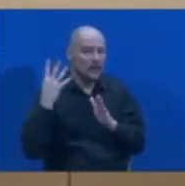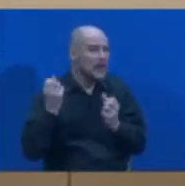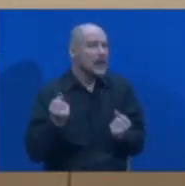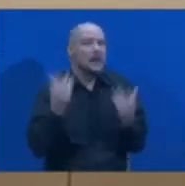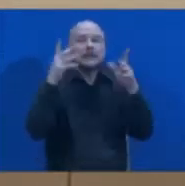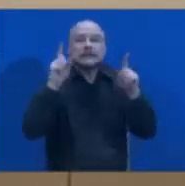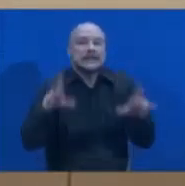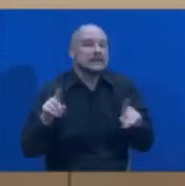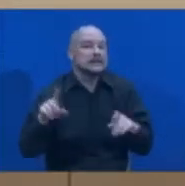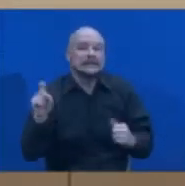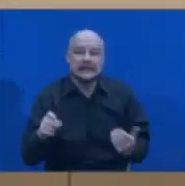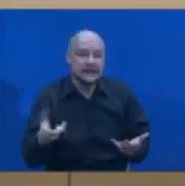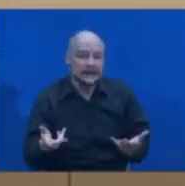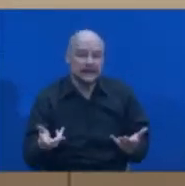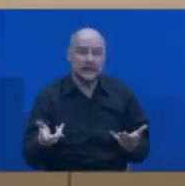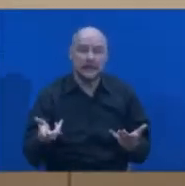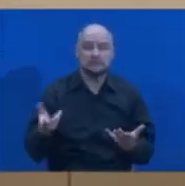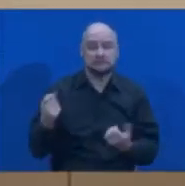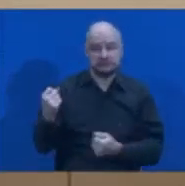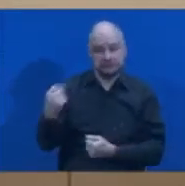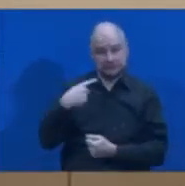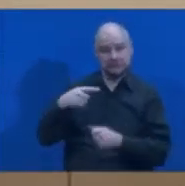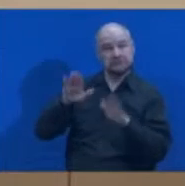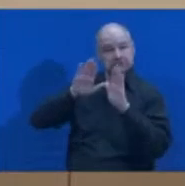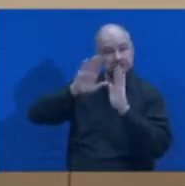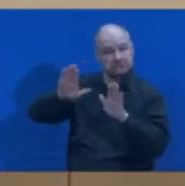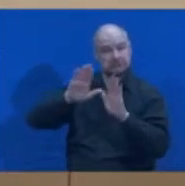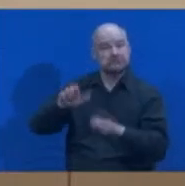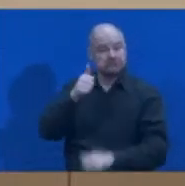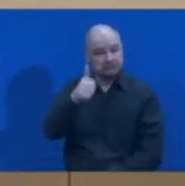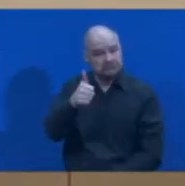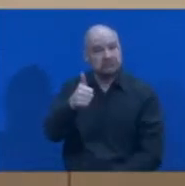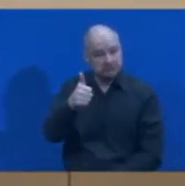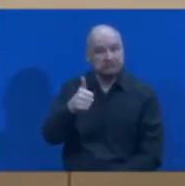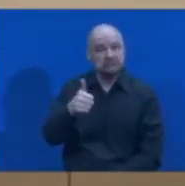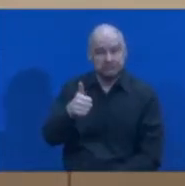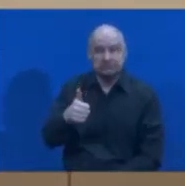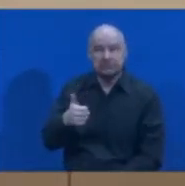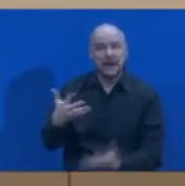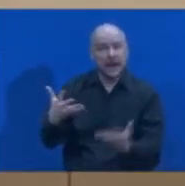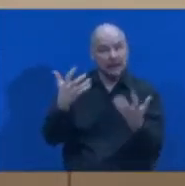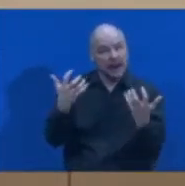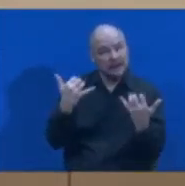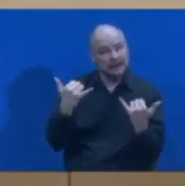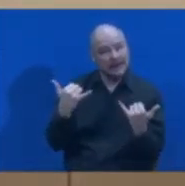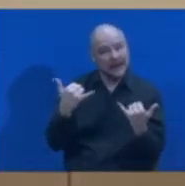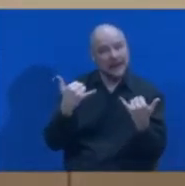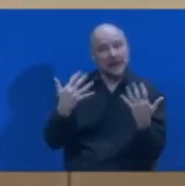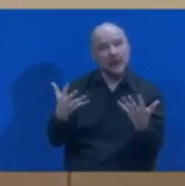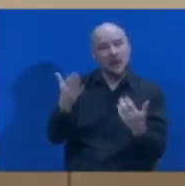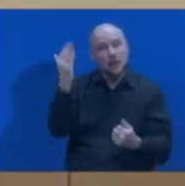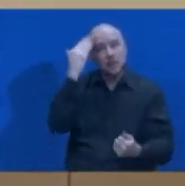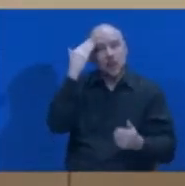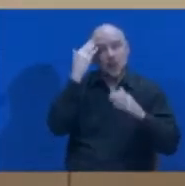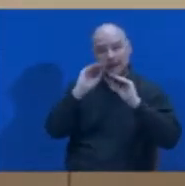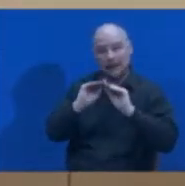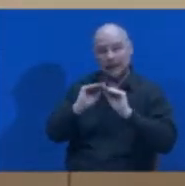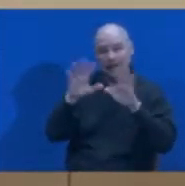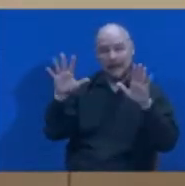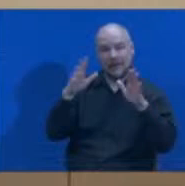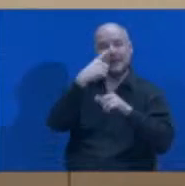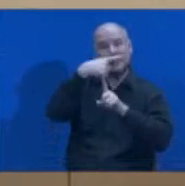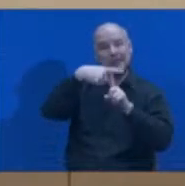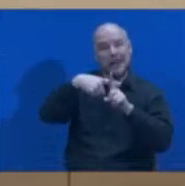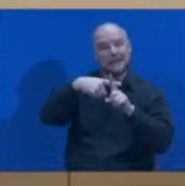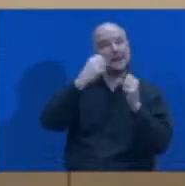it's one that it doesn't have a lot of clarity, and there's not a lot of